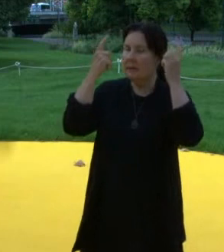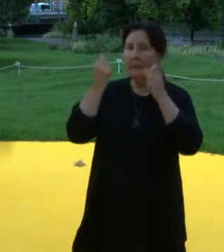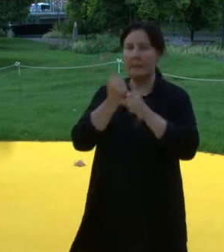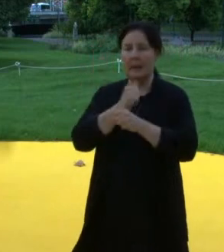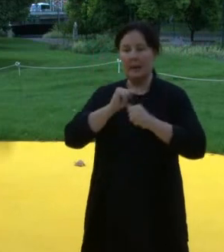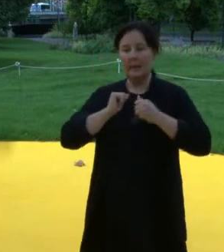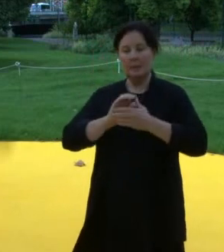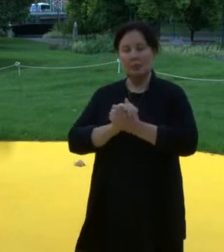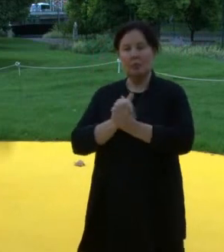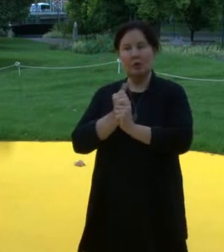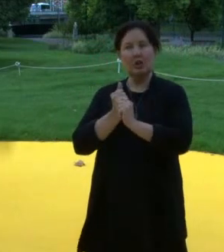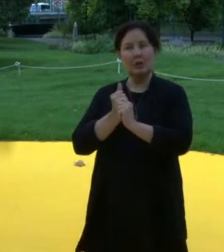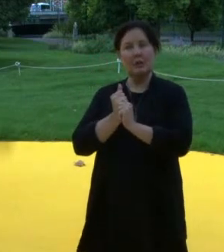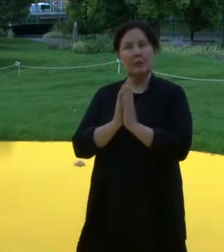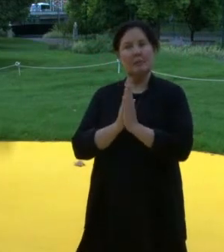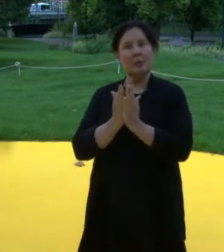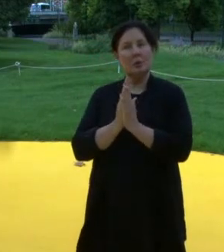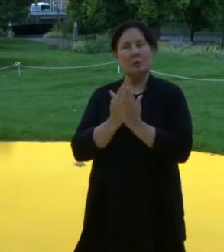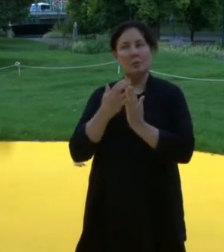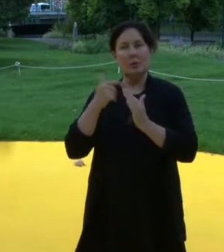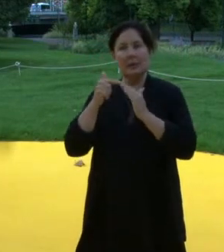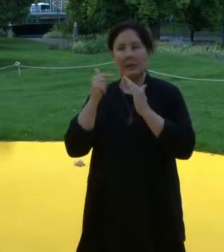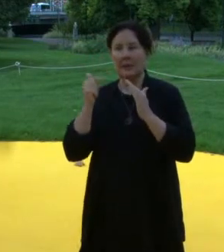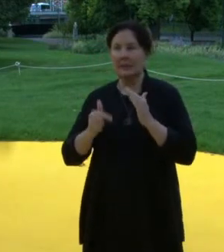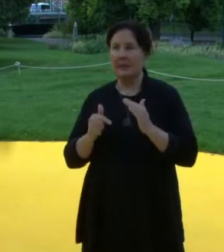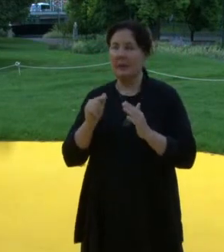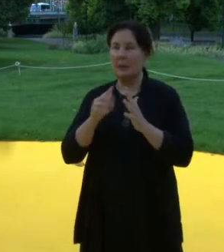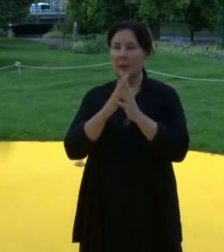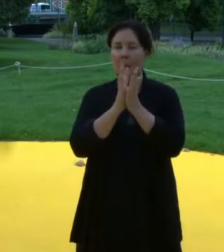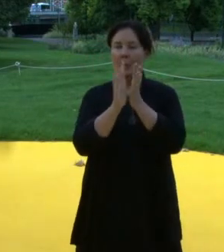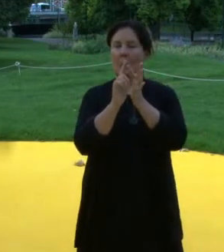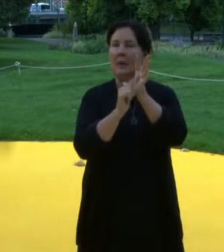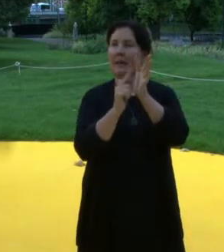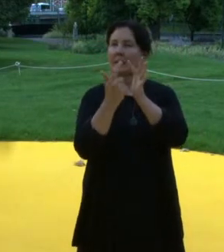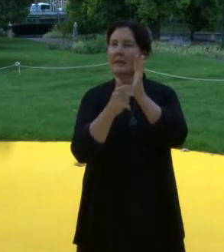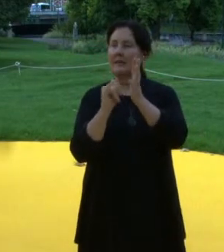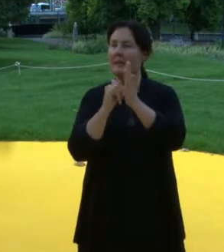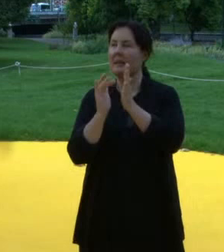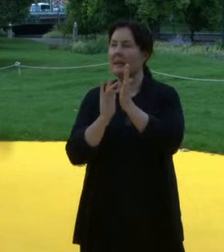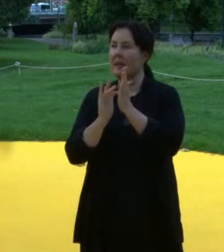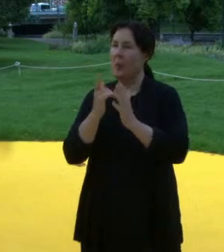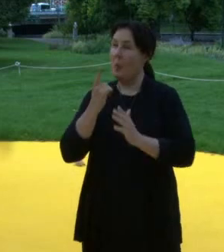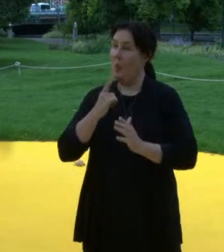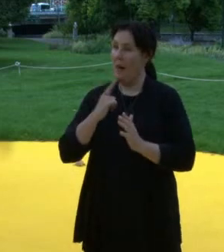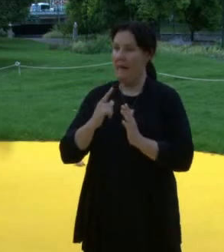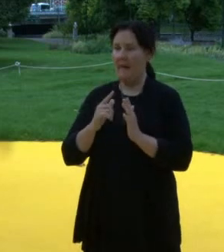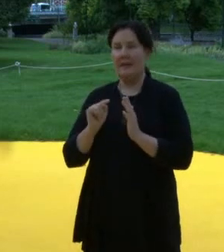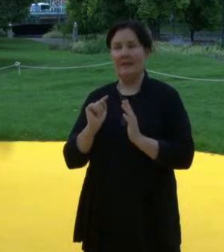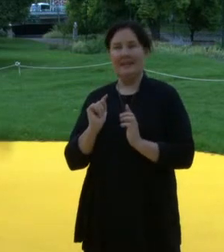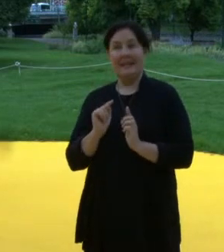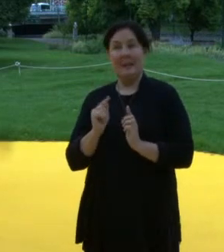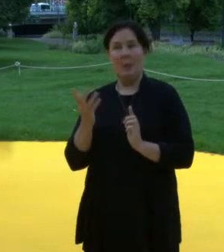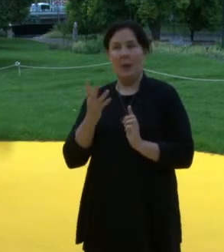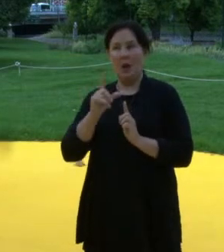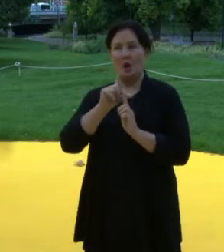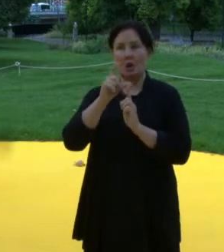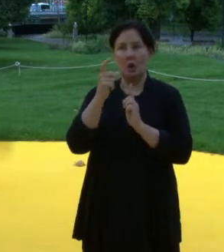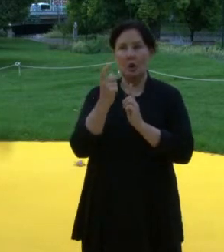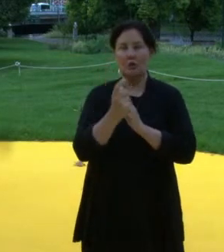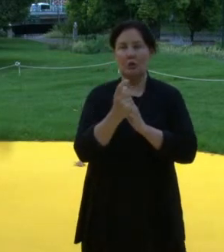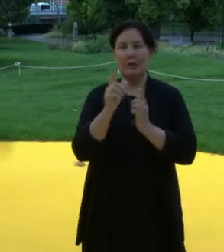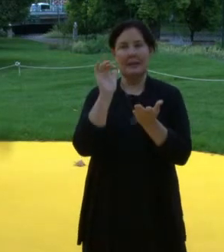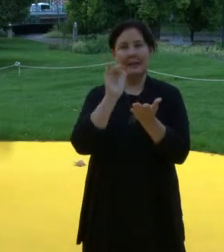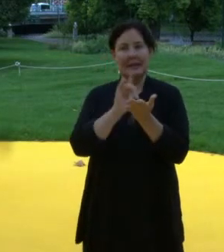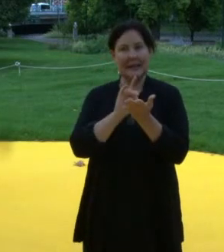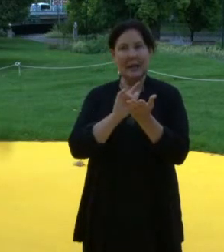literature. The Wheeler Centre is one of the reasons Victoria is the cultural centre of our nation. Caro, I think you are right to describe it as a place